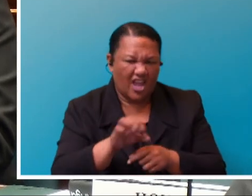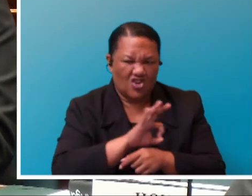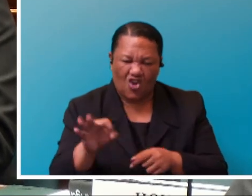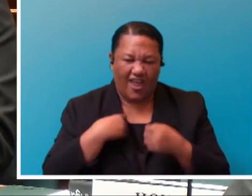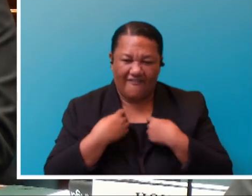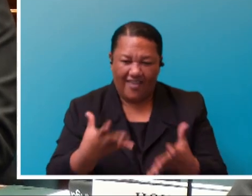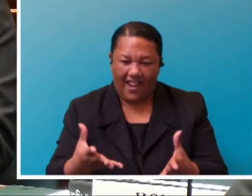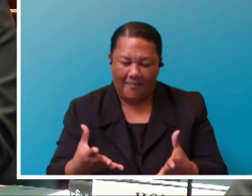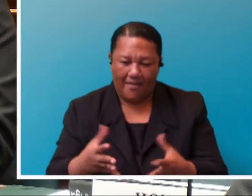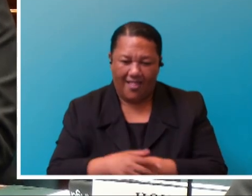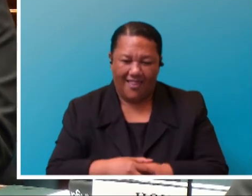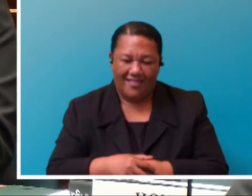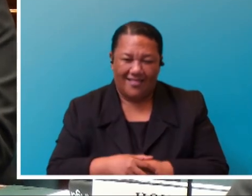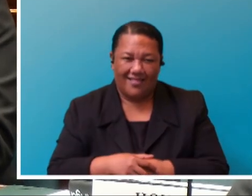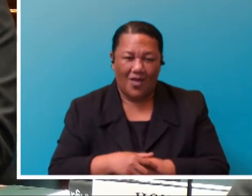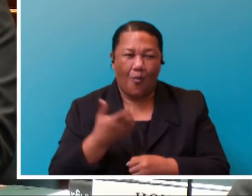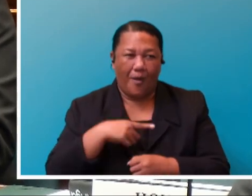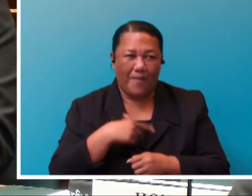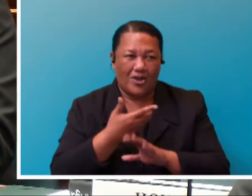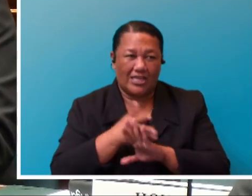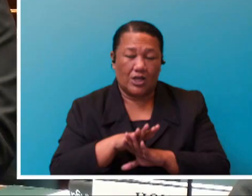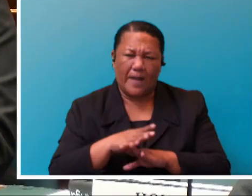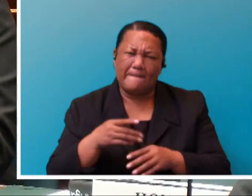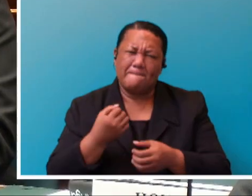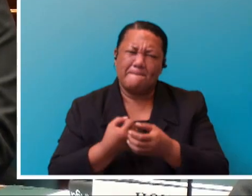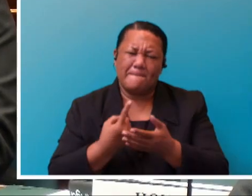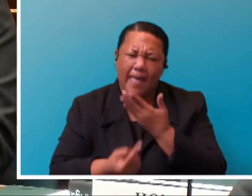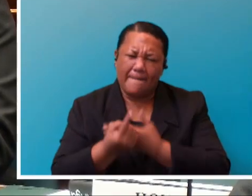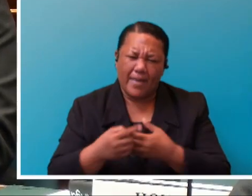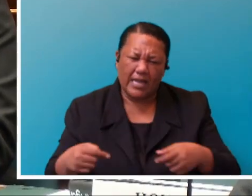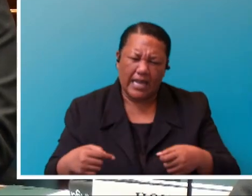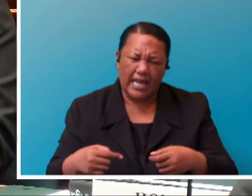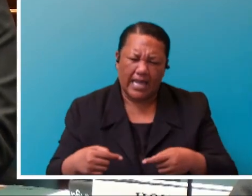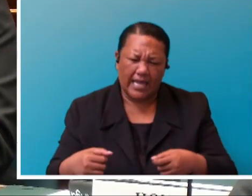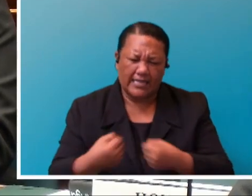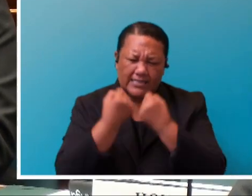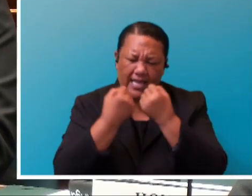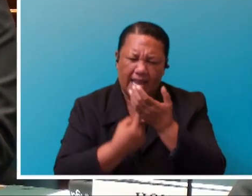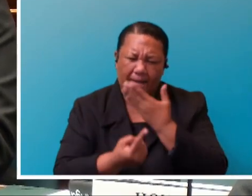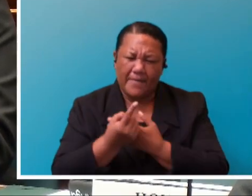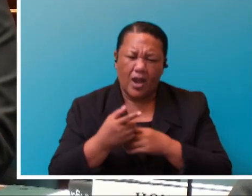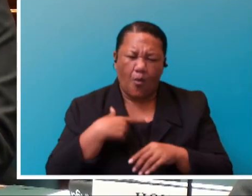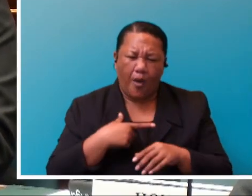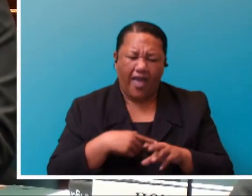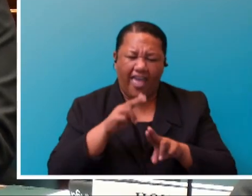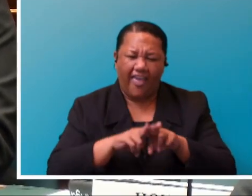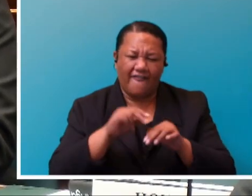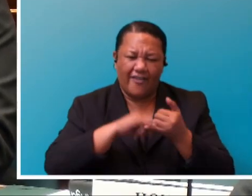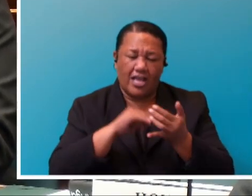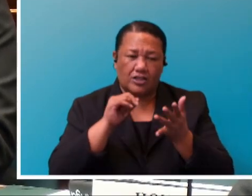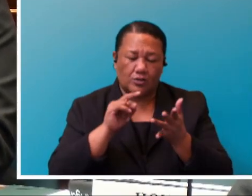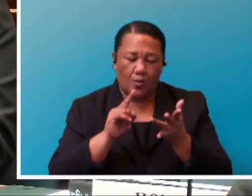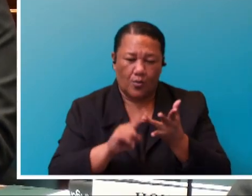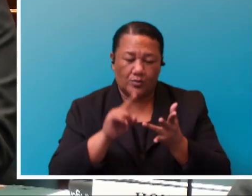must not forget many accidents that has happened in the recent past, whereby FSC personnel, including the members of the